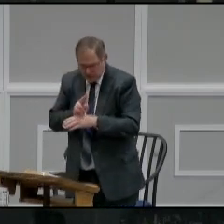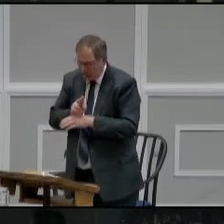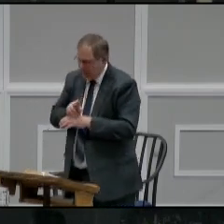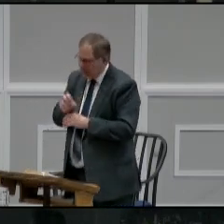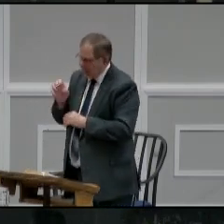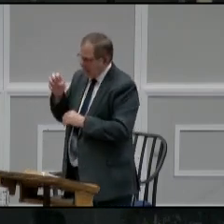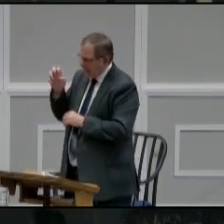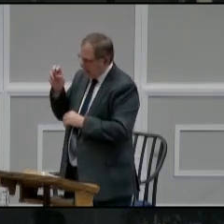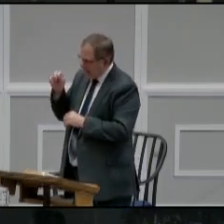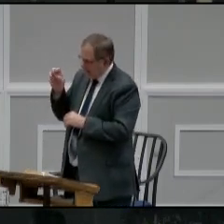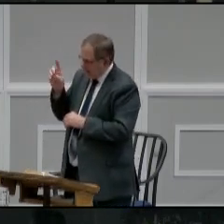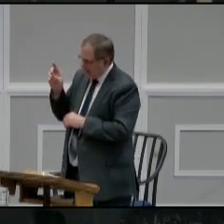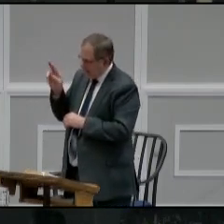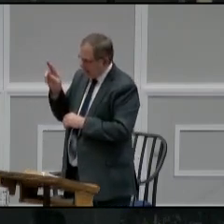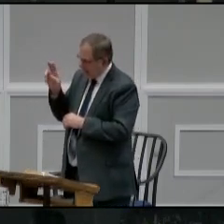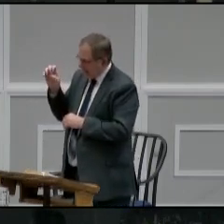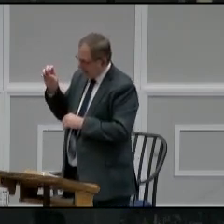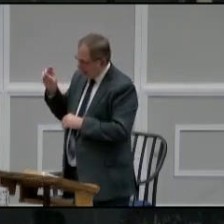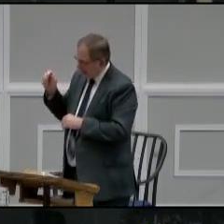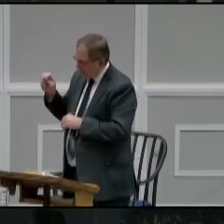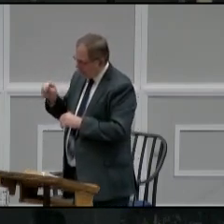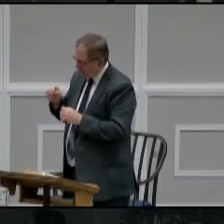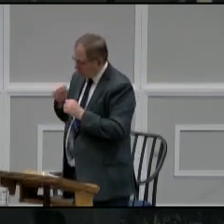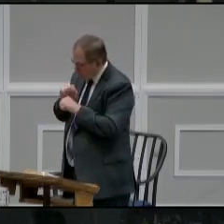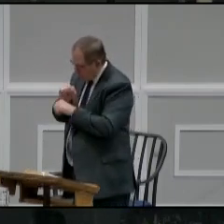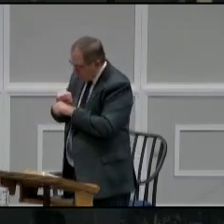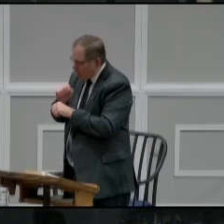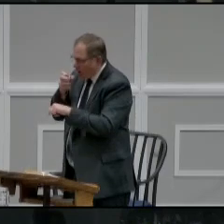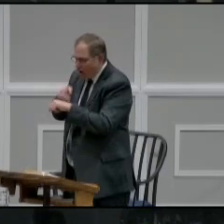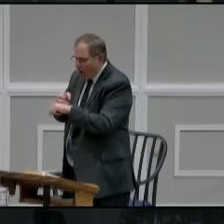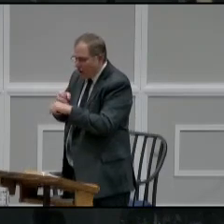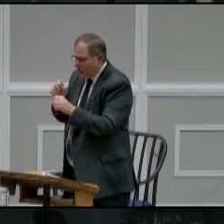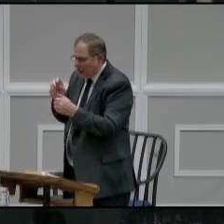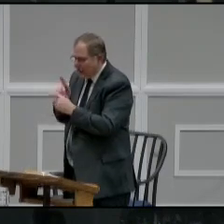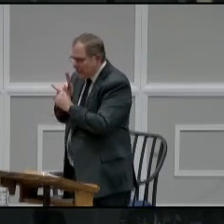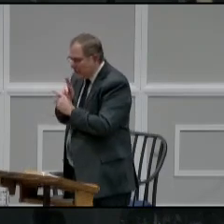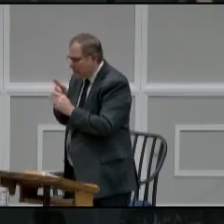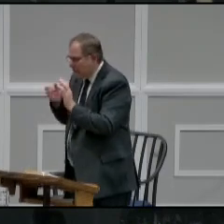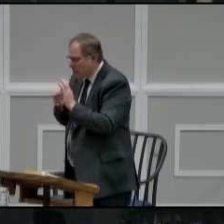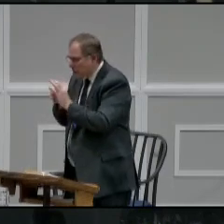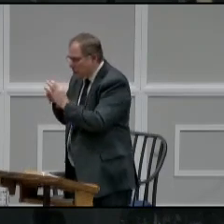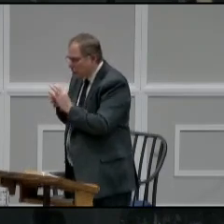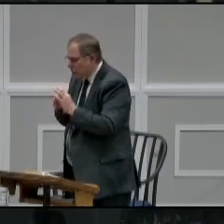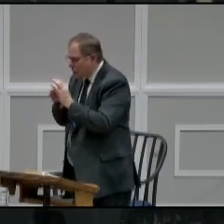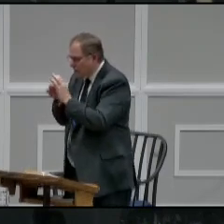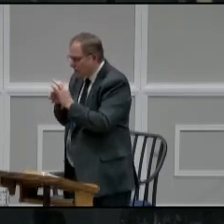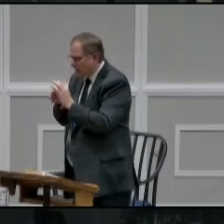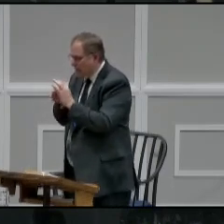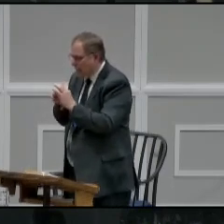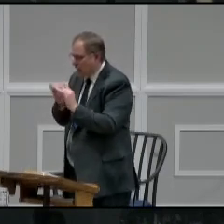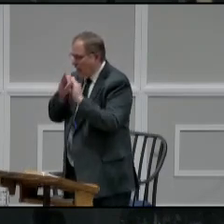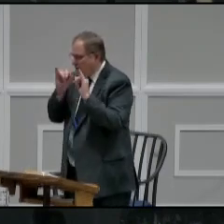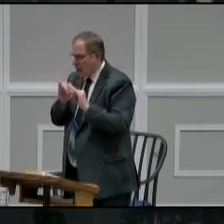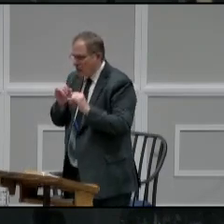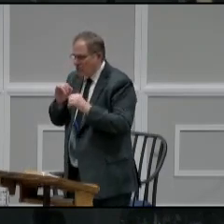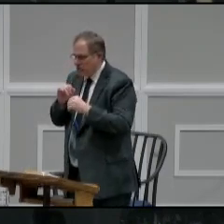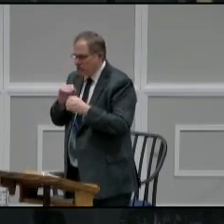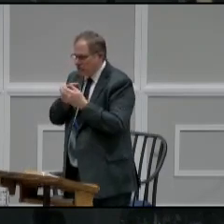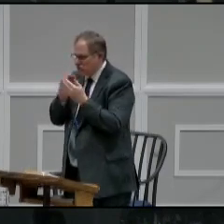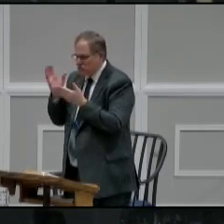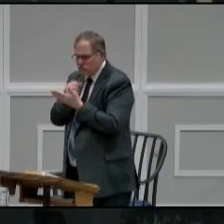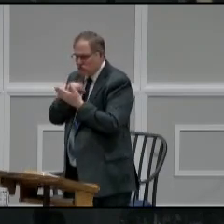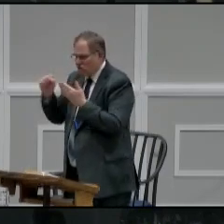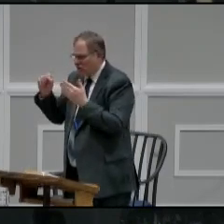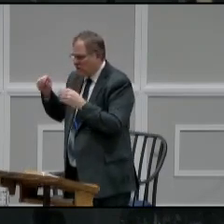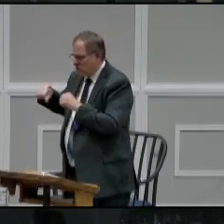going to be easy or come natural. Endeavoring to keep the unity of the Spirit in the bond of peace. Idolatry tears apart relationships.